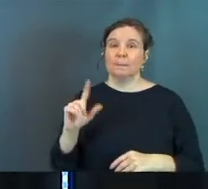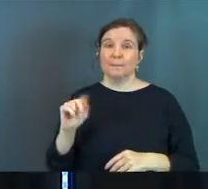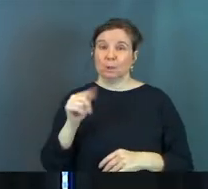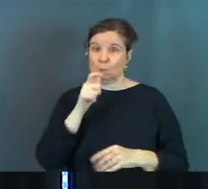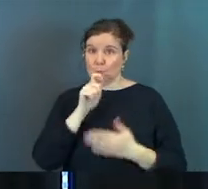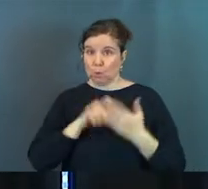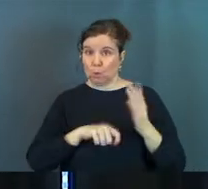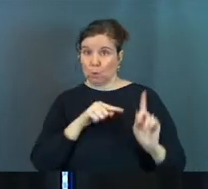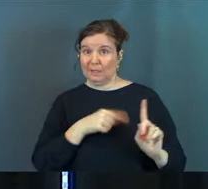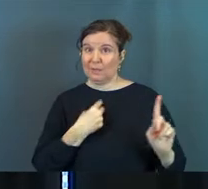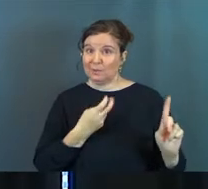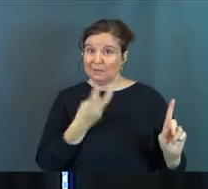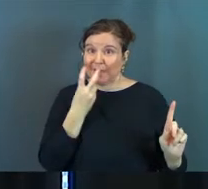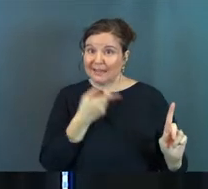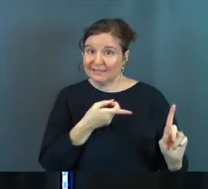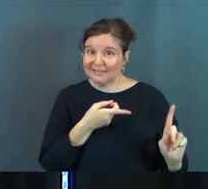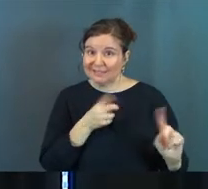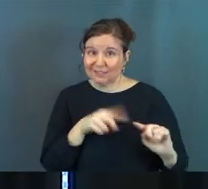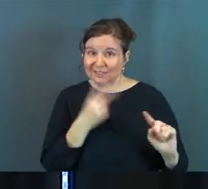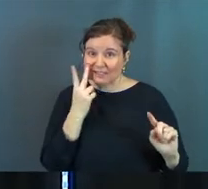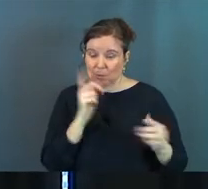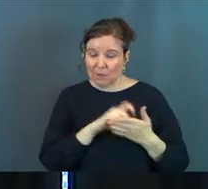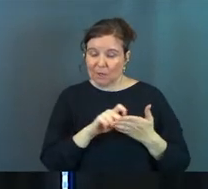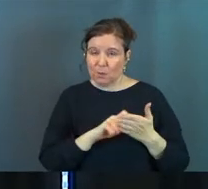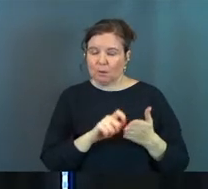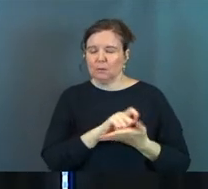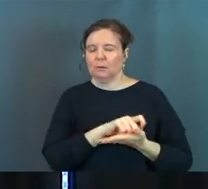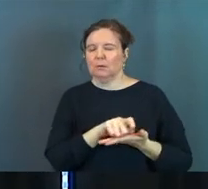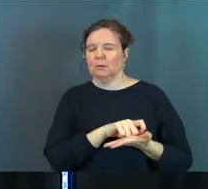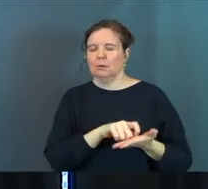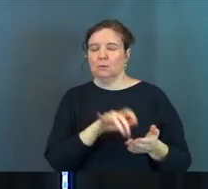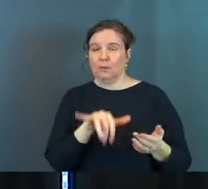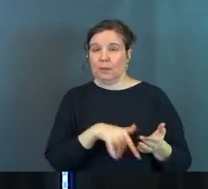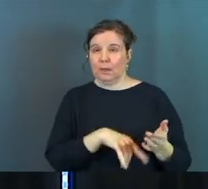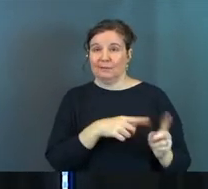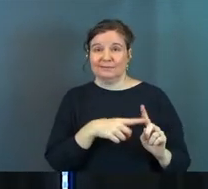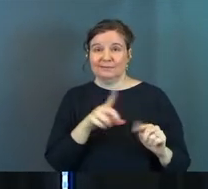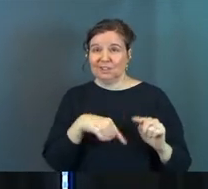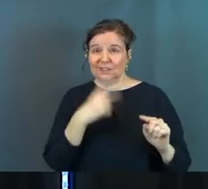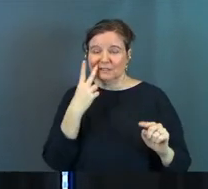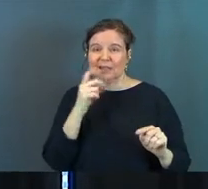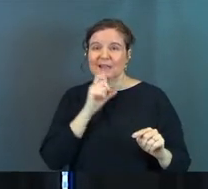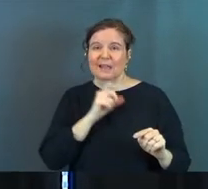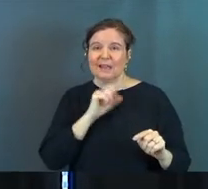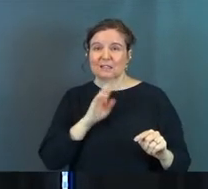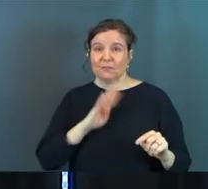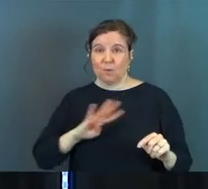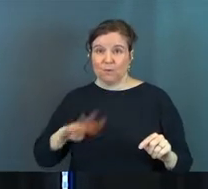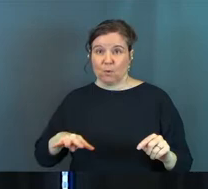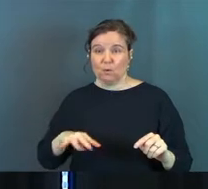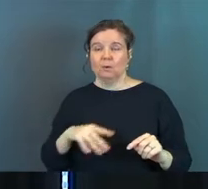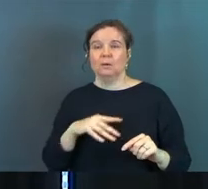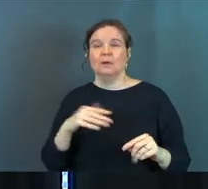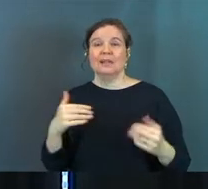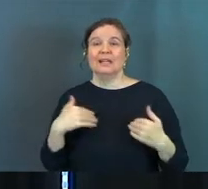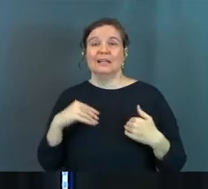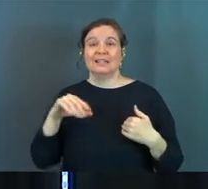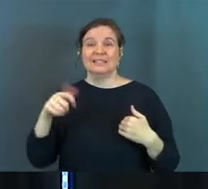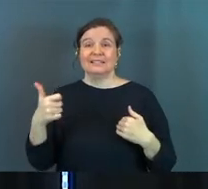actually blind when he wrote that. He was blind at the age of 44. It